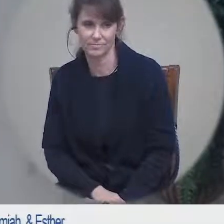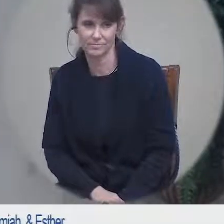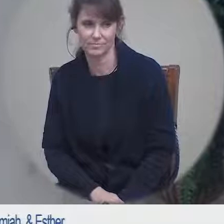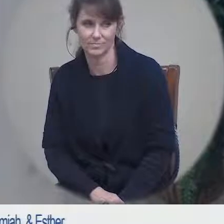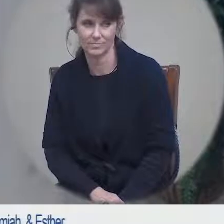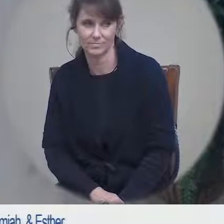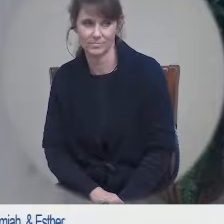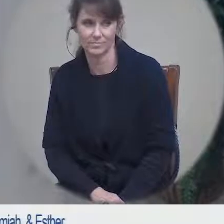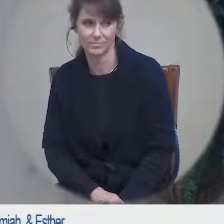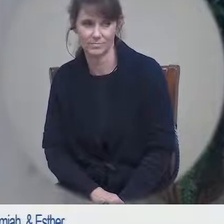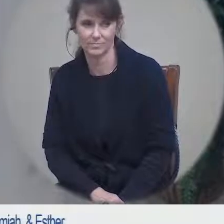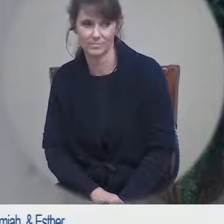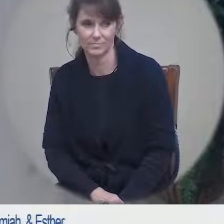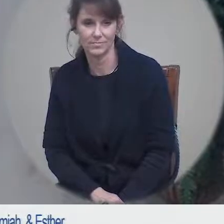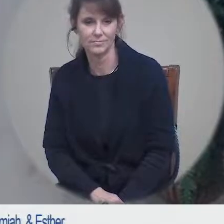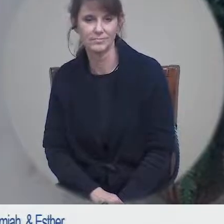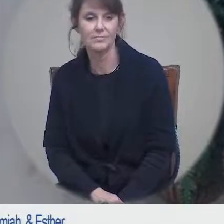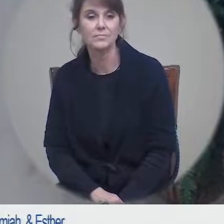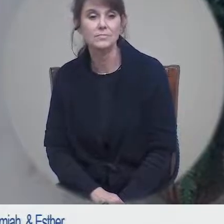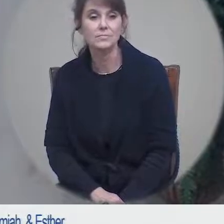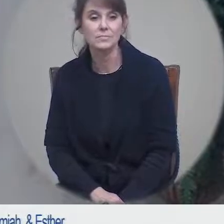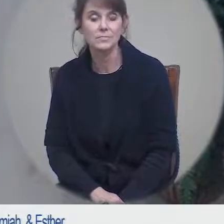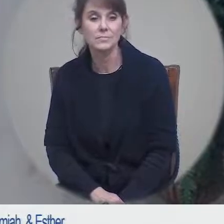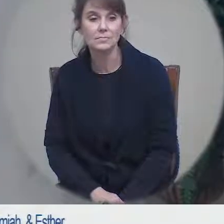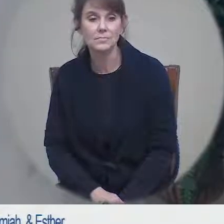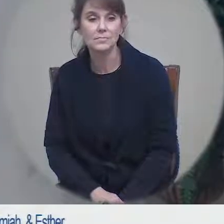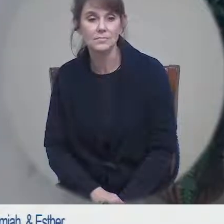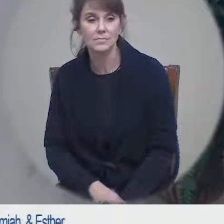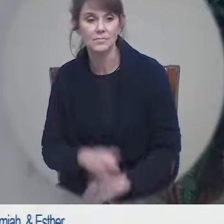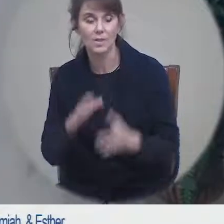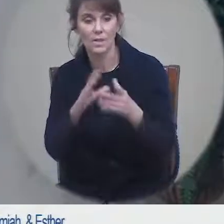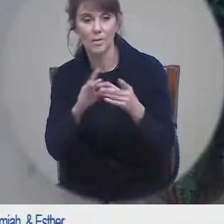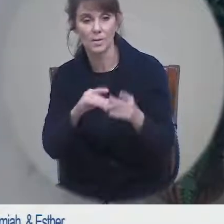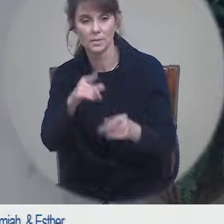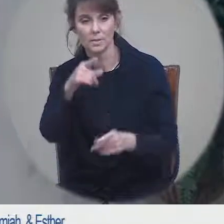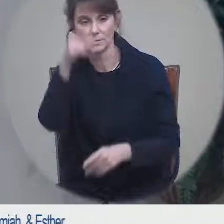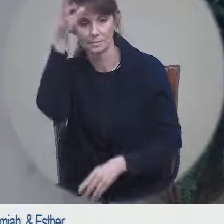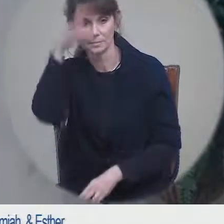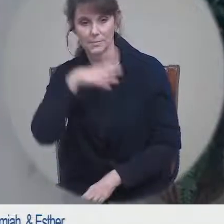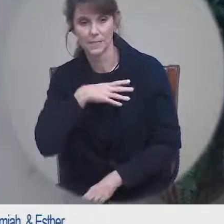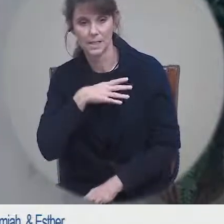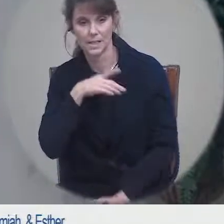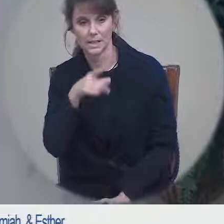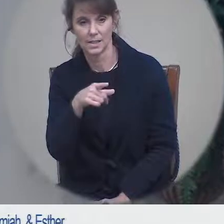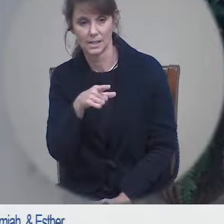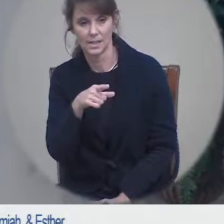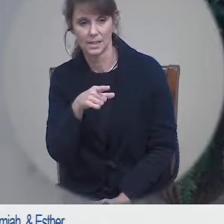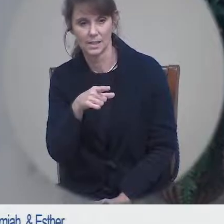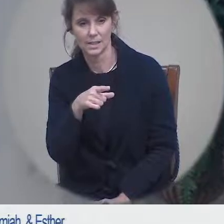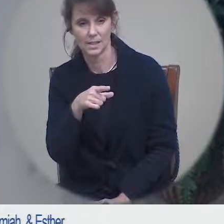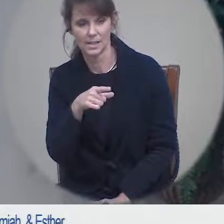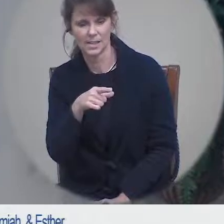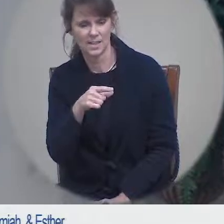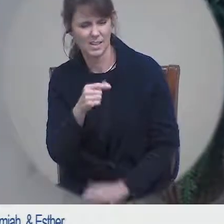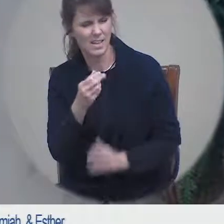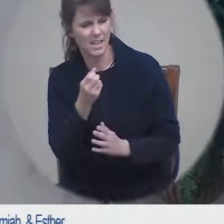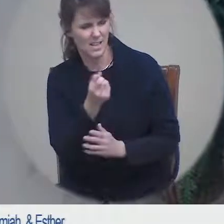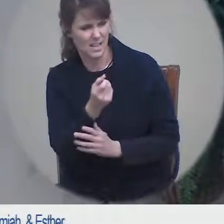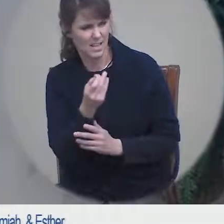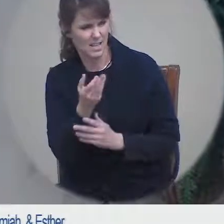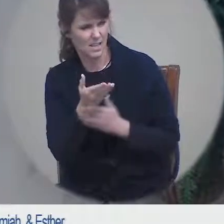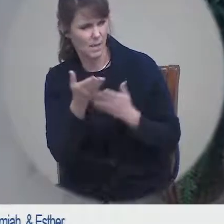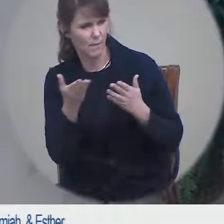that anybody wants to bring up? Matt? There's a couple of strange things that we have to try to figure out. Was the fact that the king